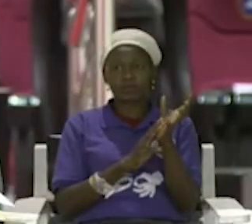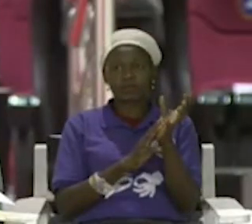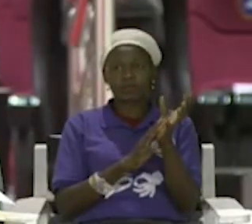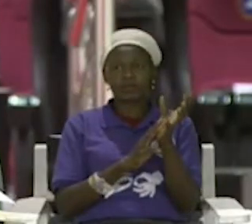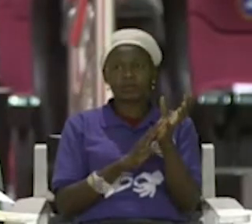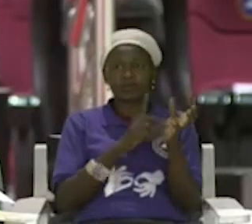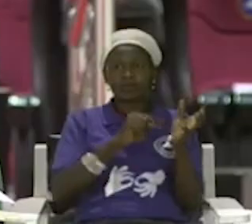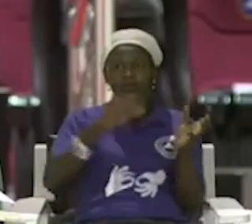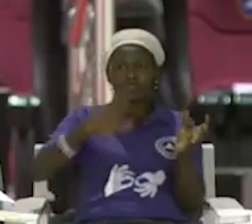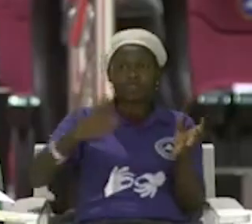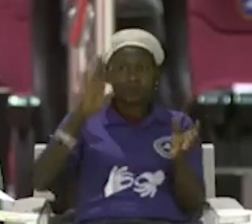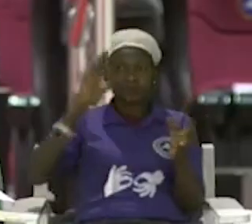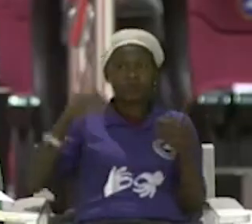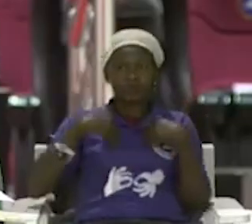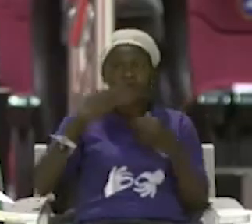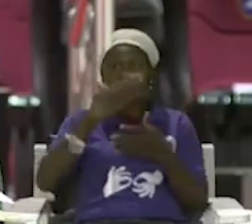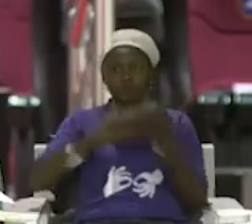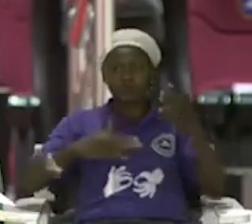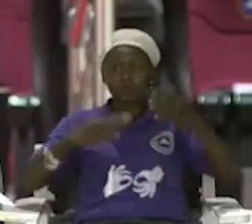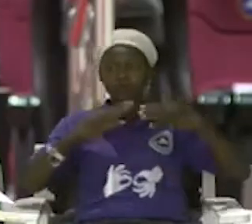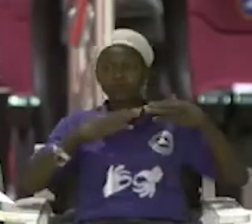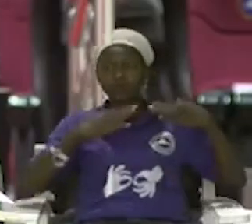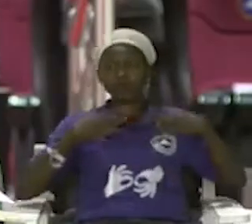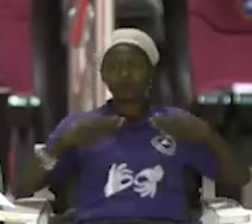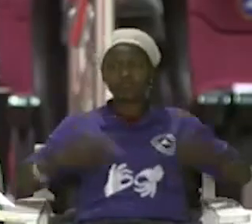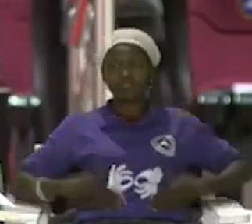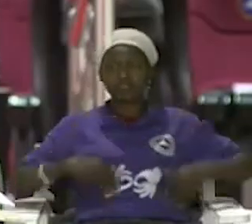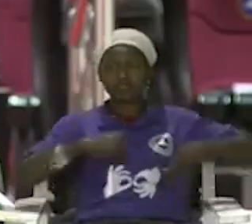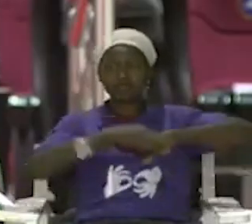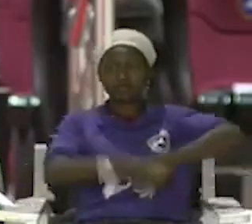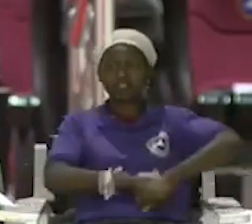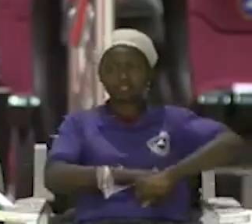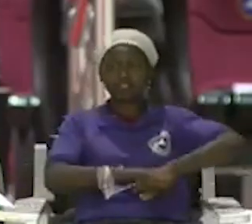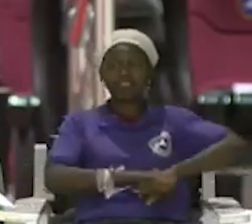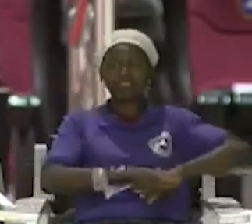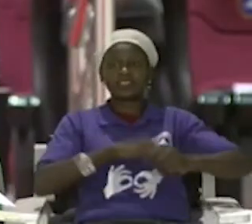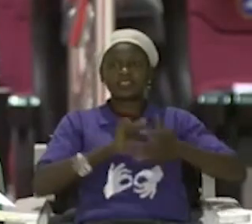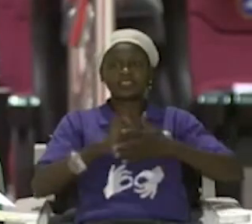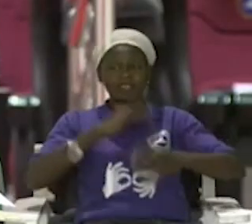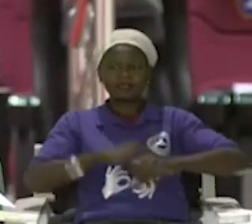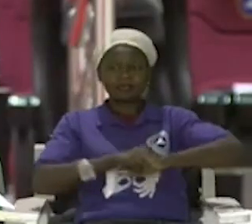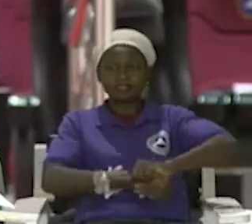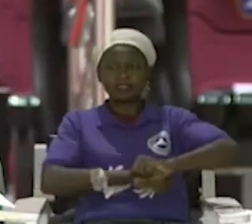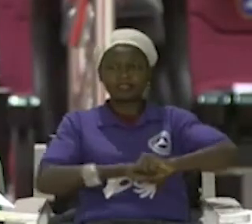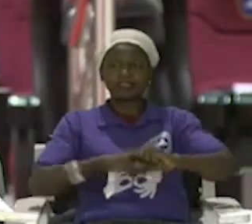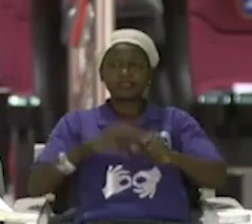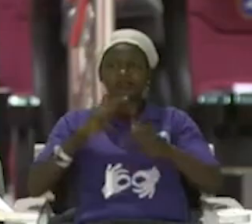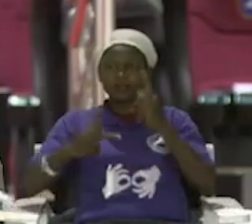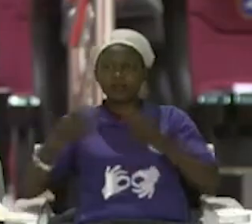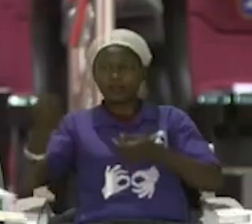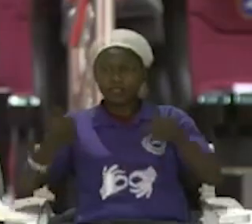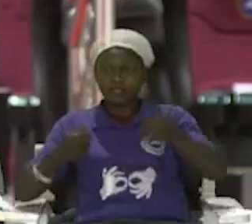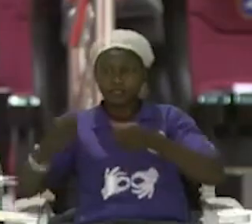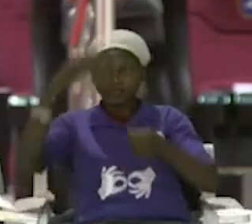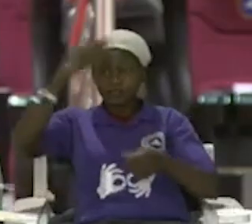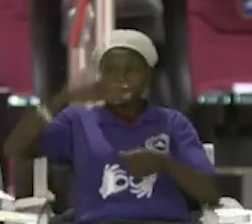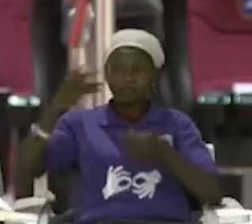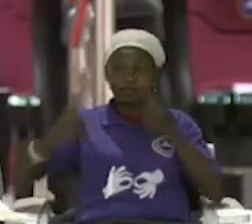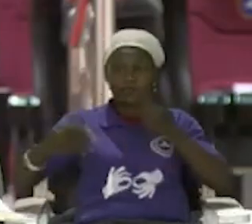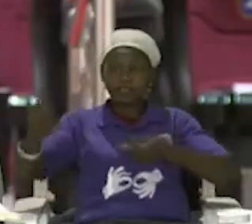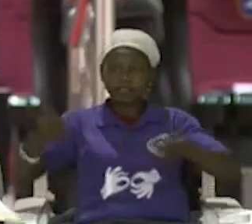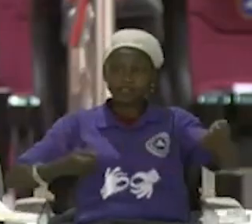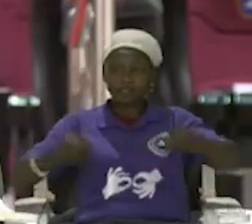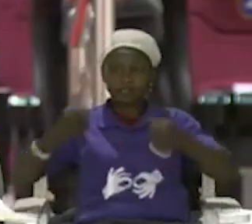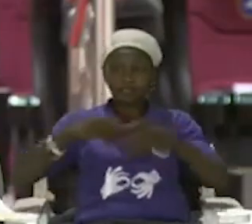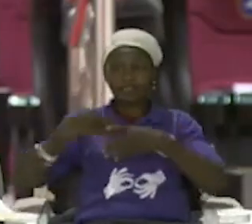the child will have some bodyguards, people driving in front, people driving behind.